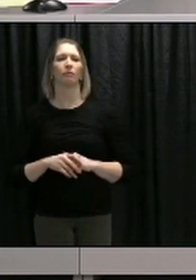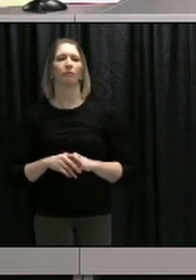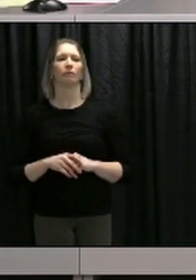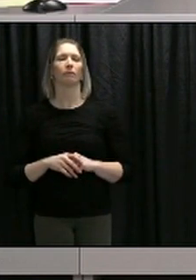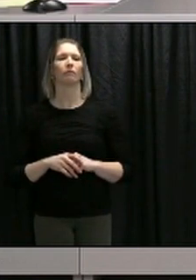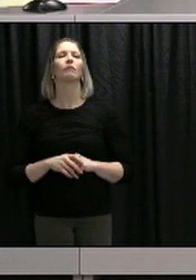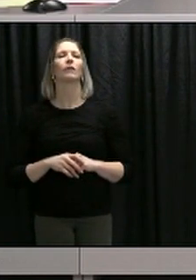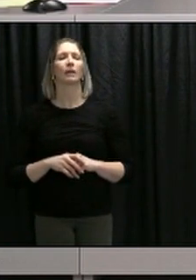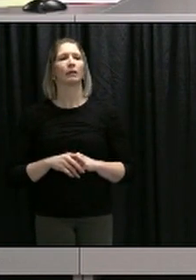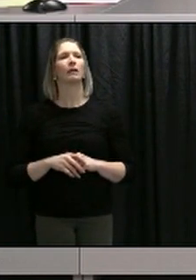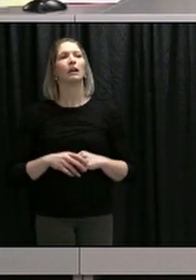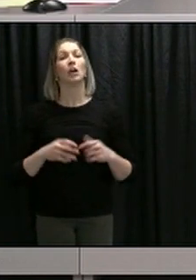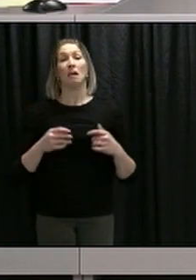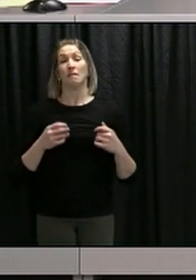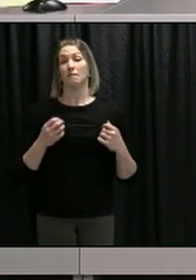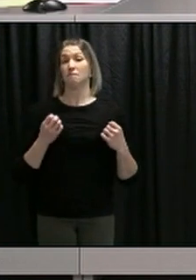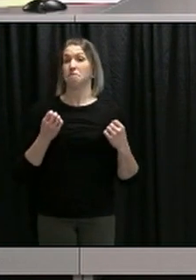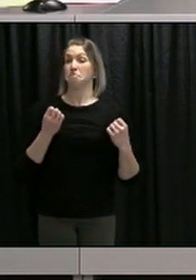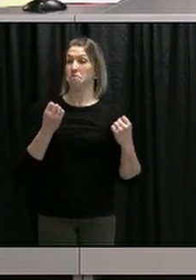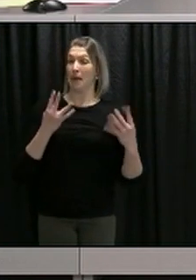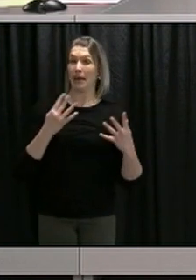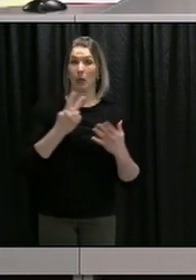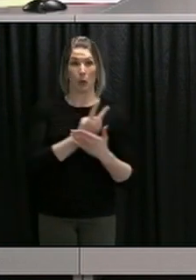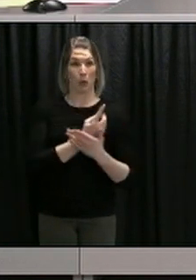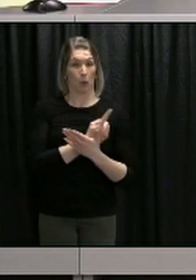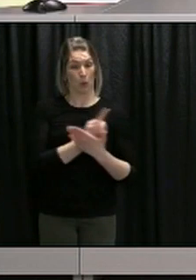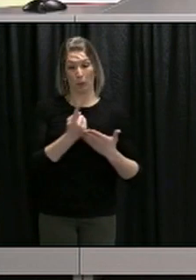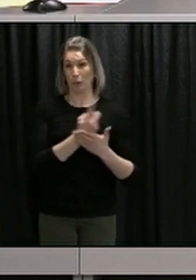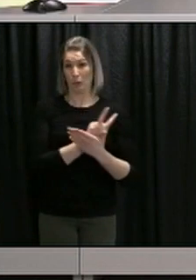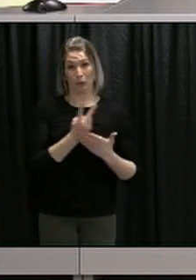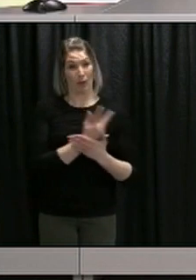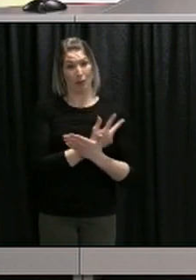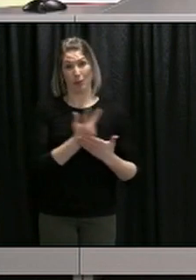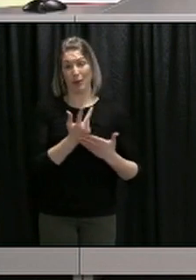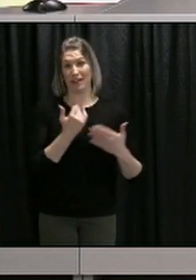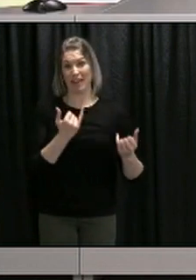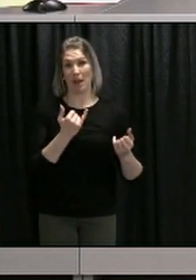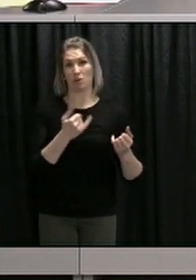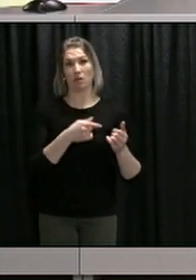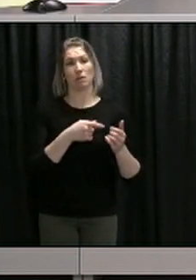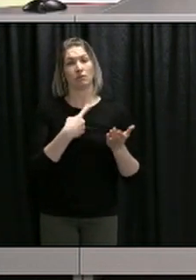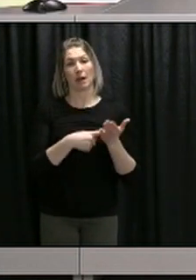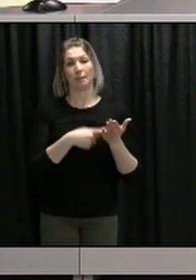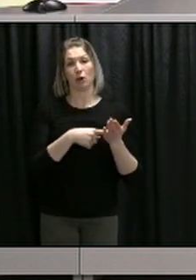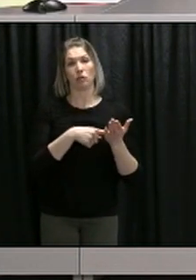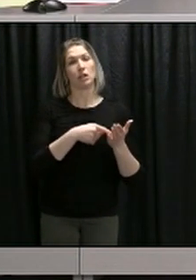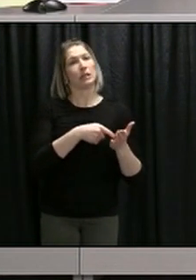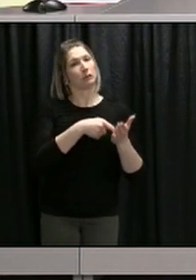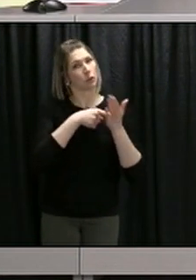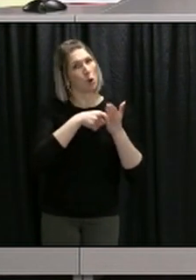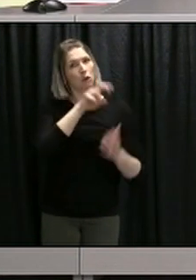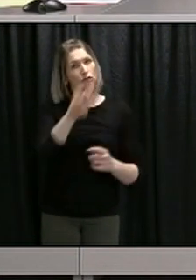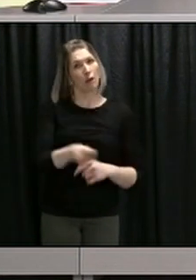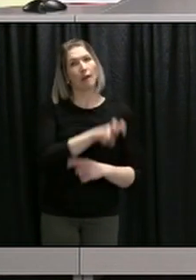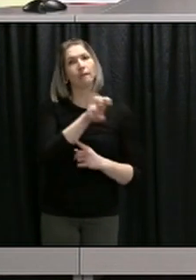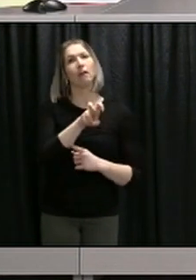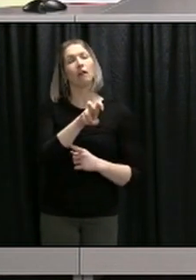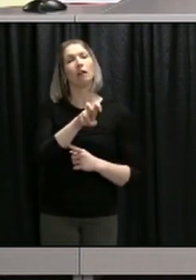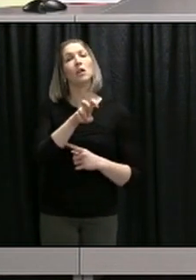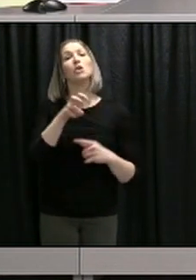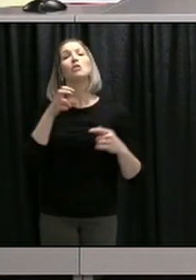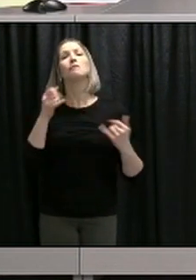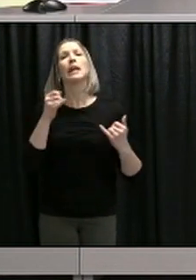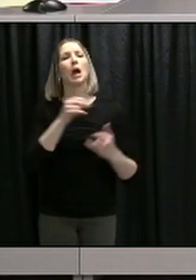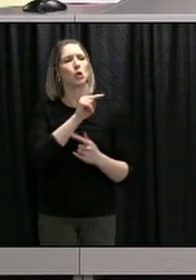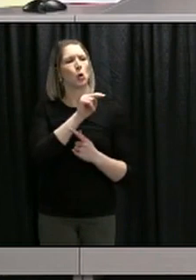weeks now, but are we still accepting those who may be leisurely traveling from Nova Scotia, Quebec, or elsewhere who can easily just hop on the Marina ferry?